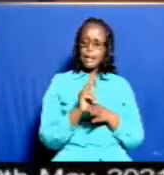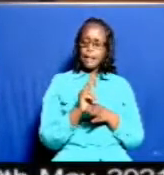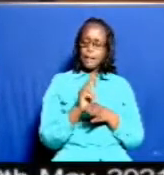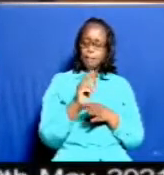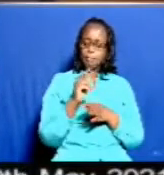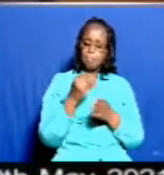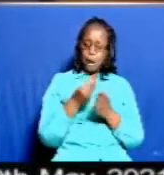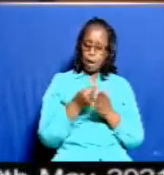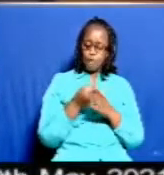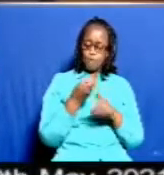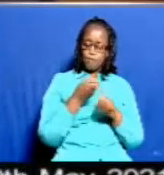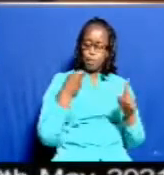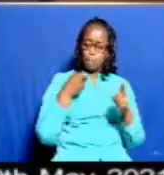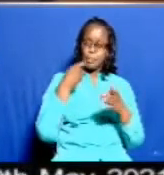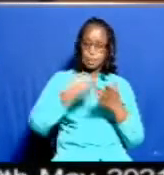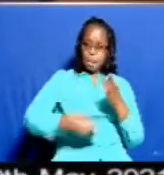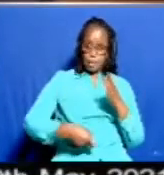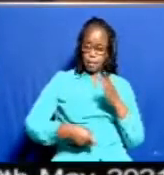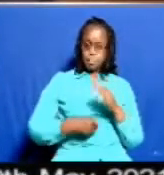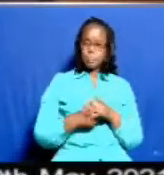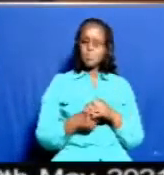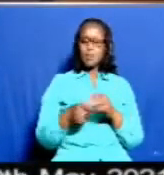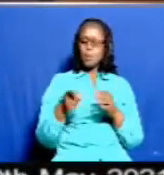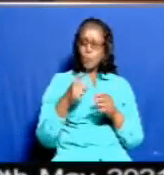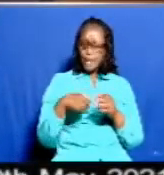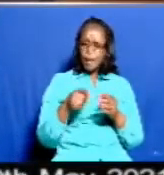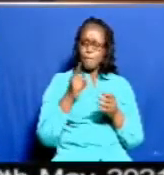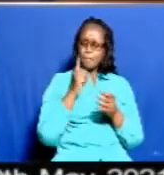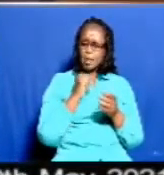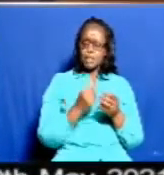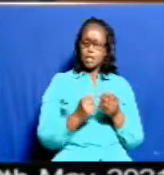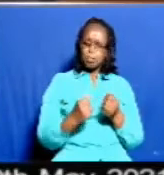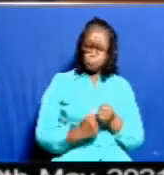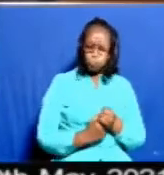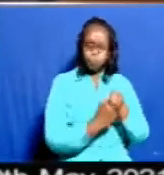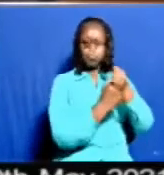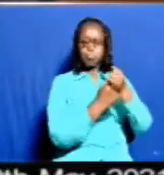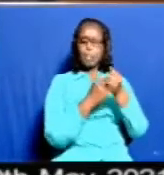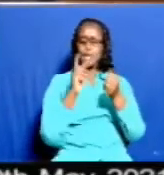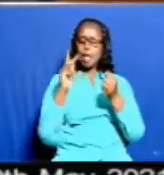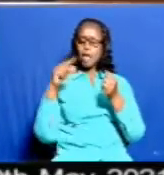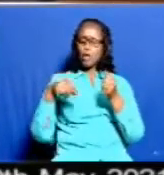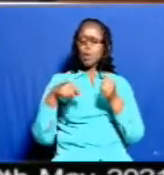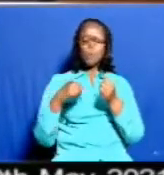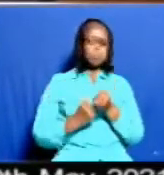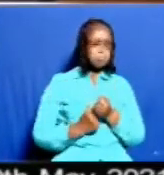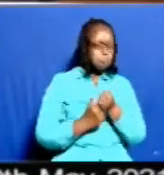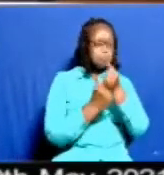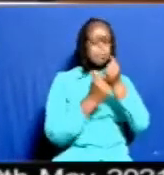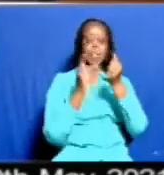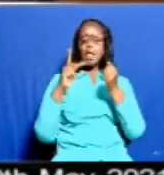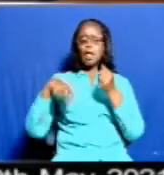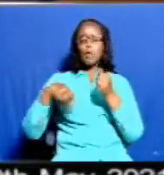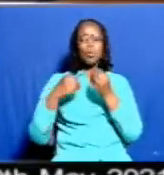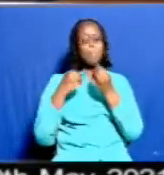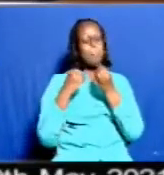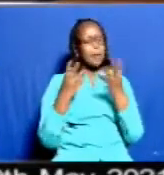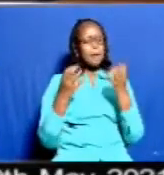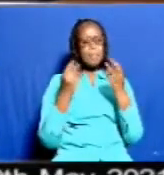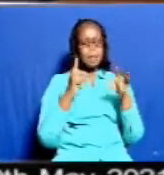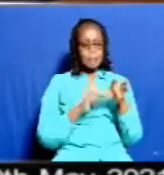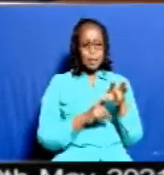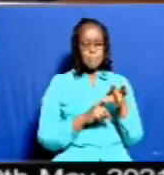we have built this airline for so many times that any time they do their business and they make